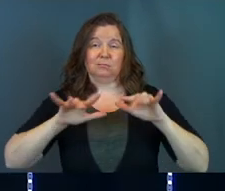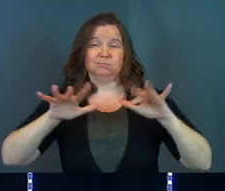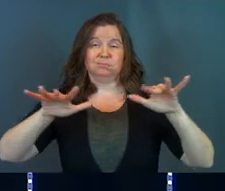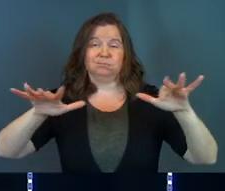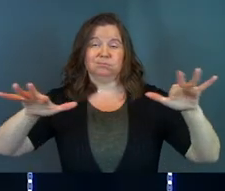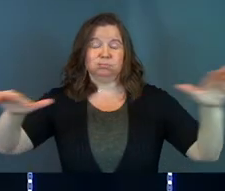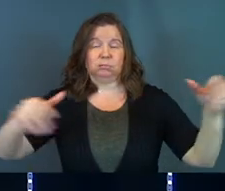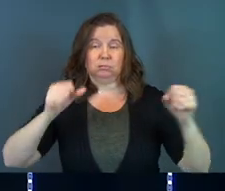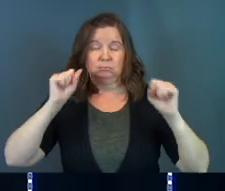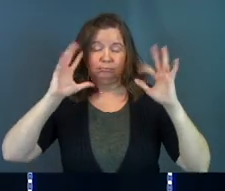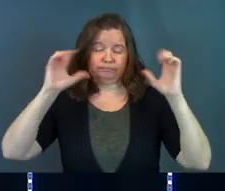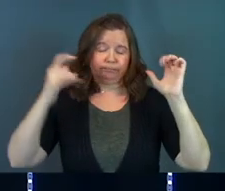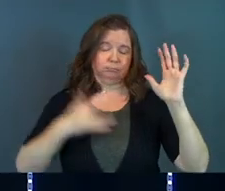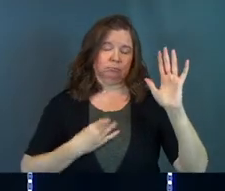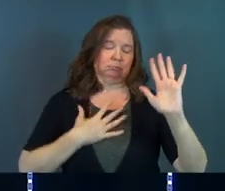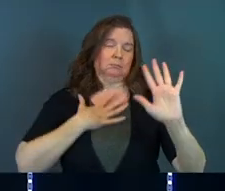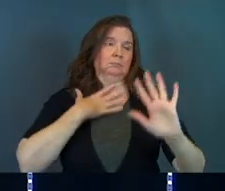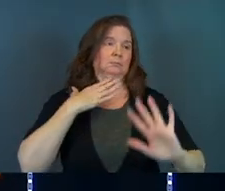away.